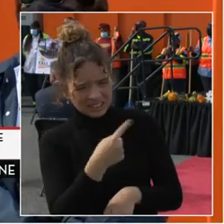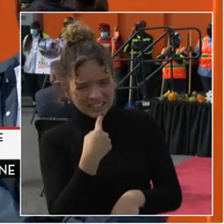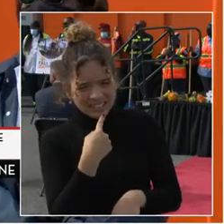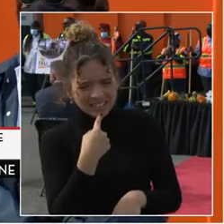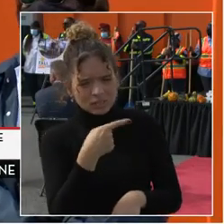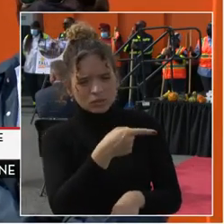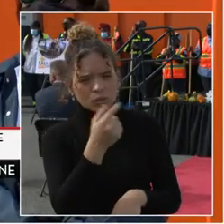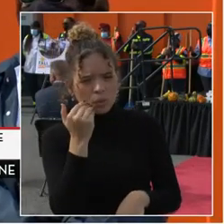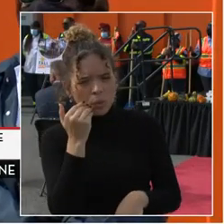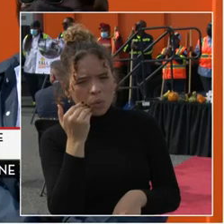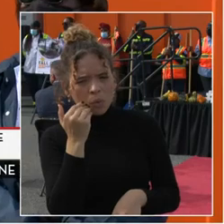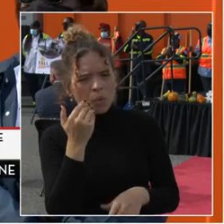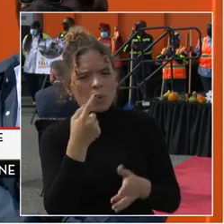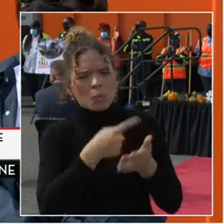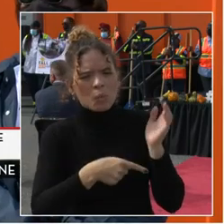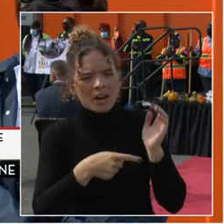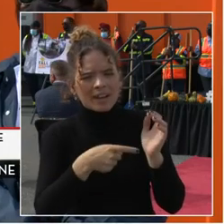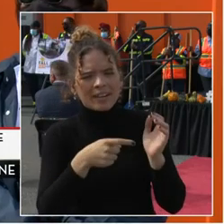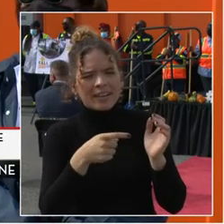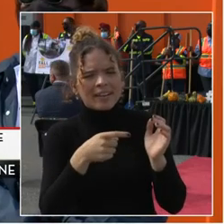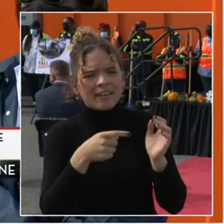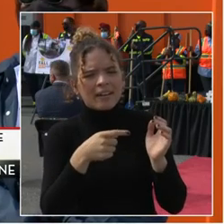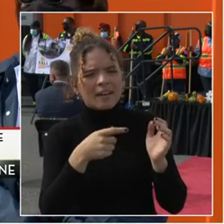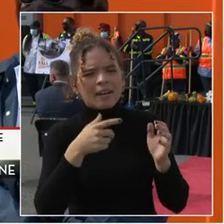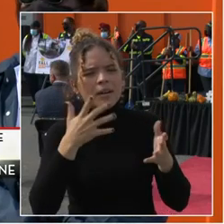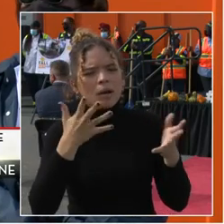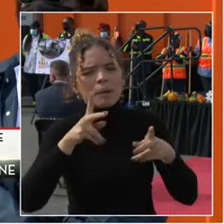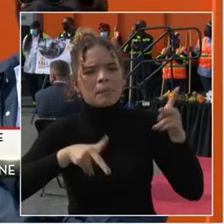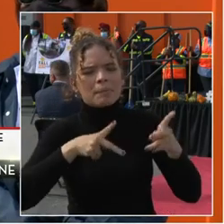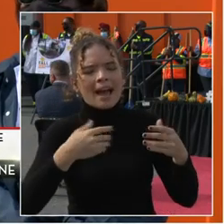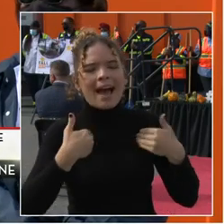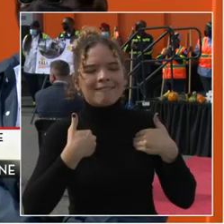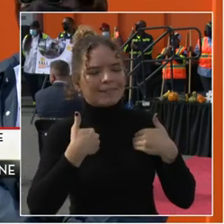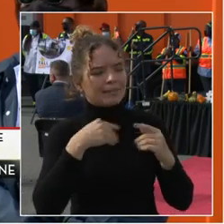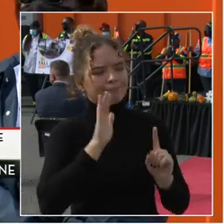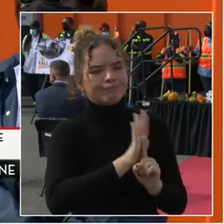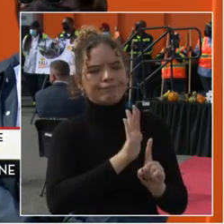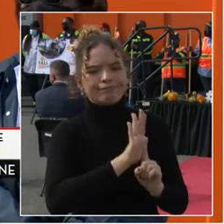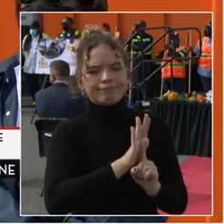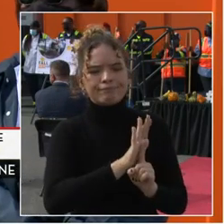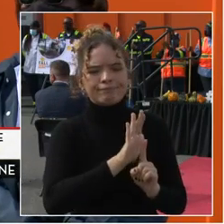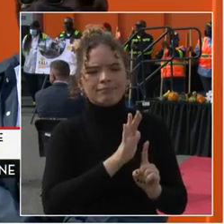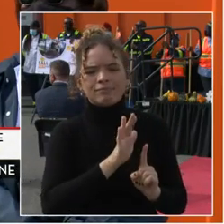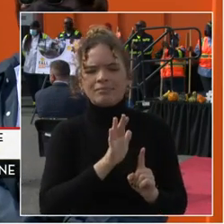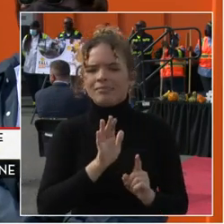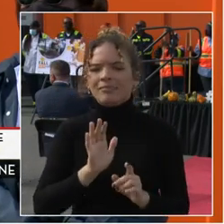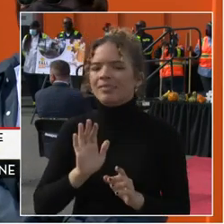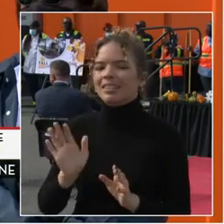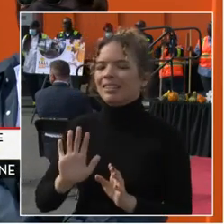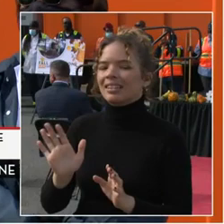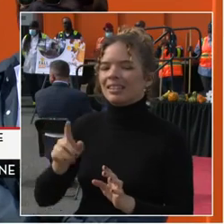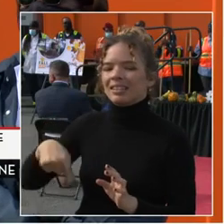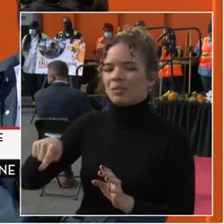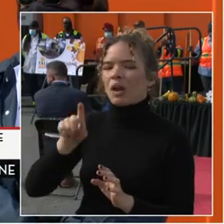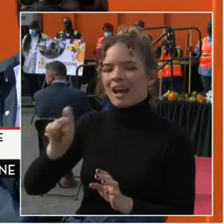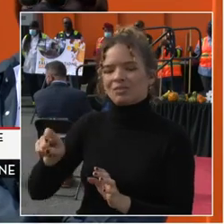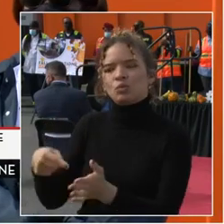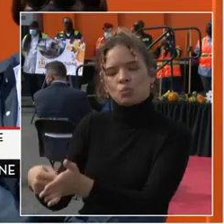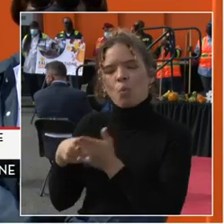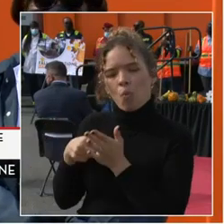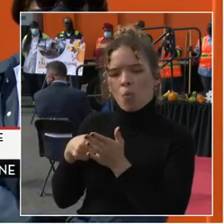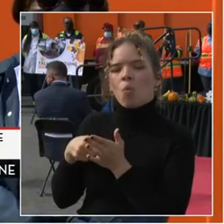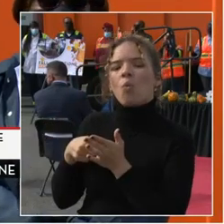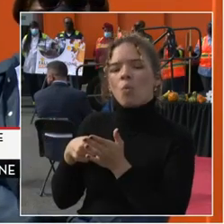what does that say for people who have a sincere, Well, that's what they will have to demonstrate, and what